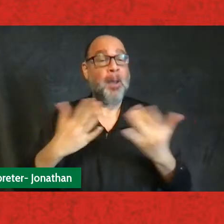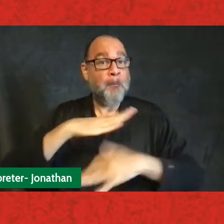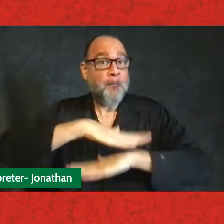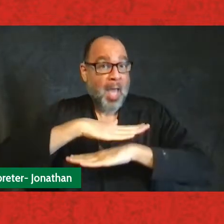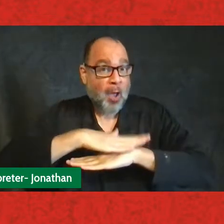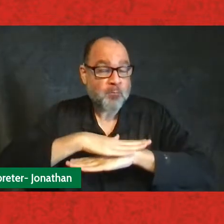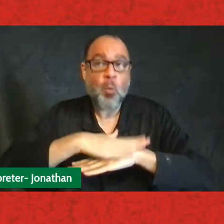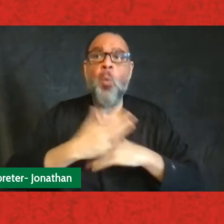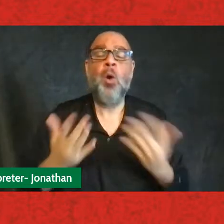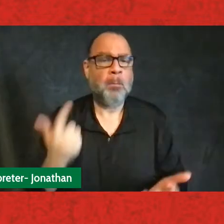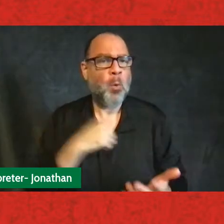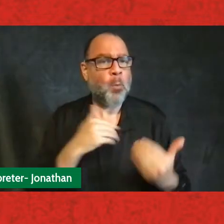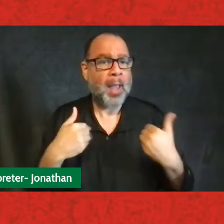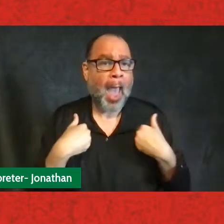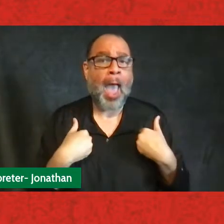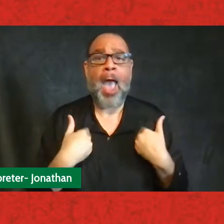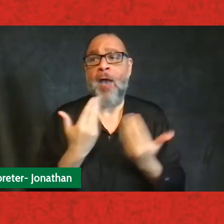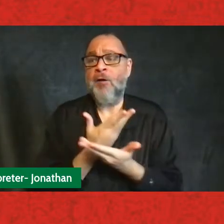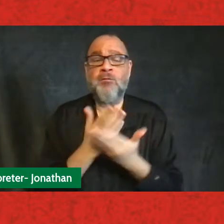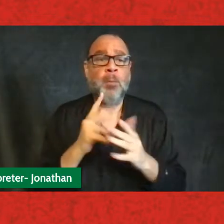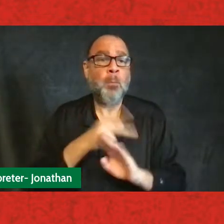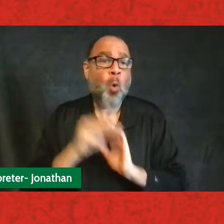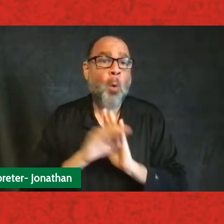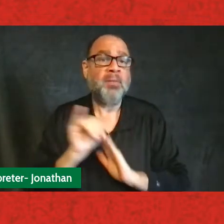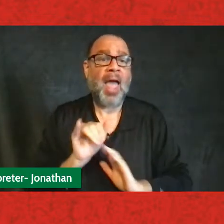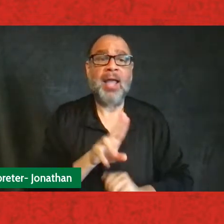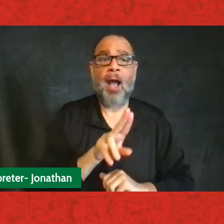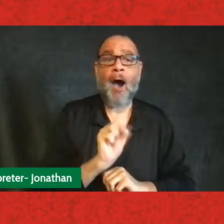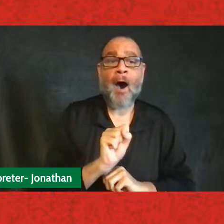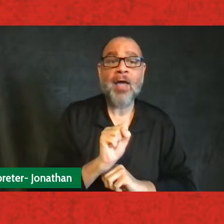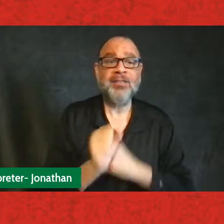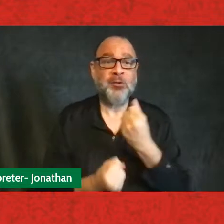like Us Supporting Us, we will continue this